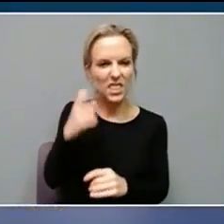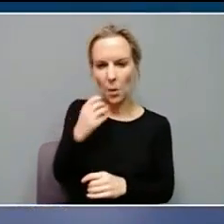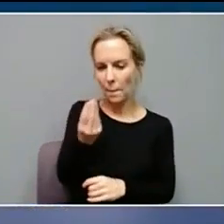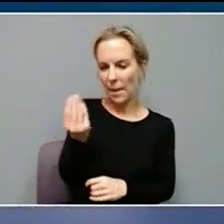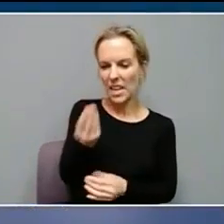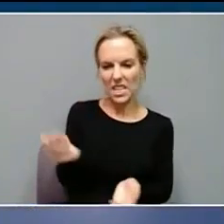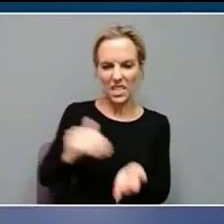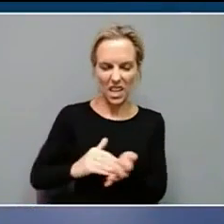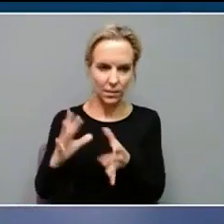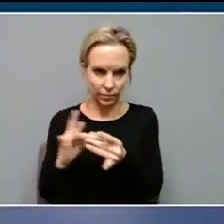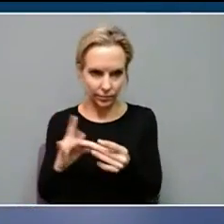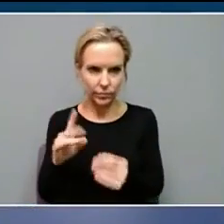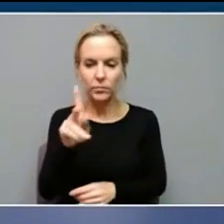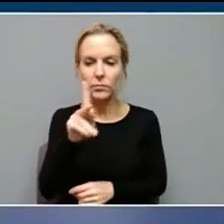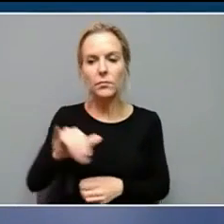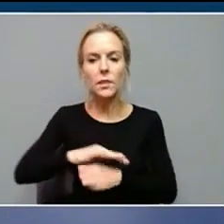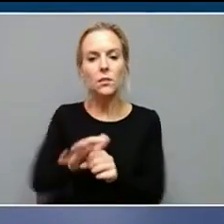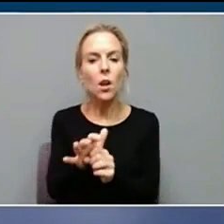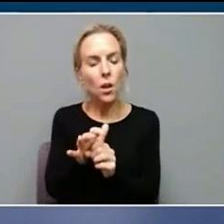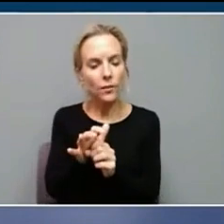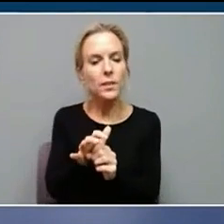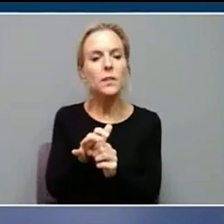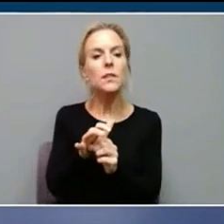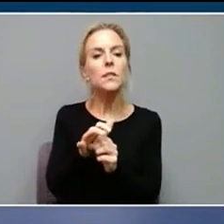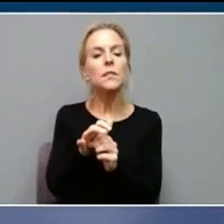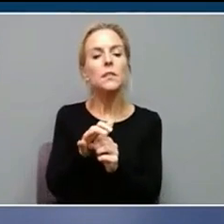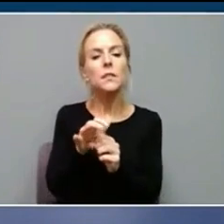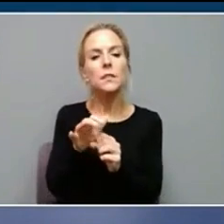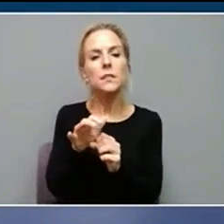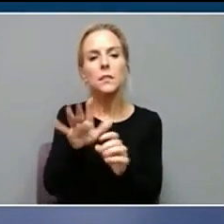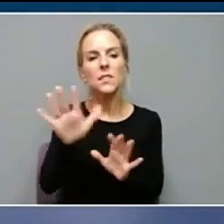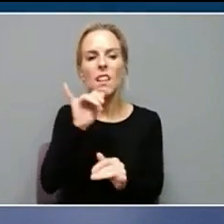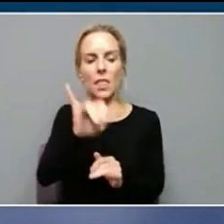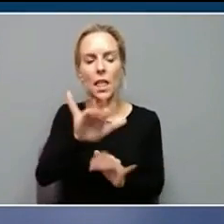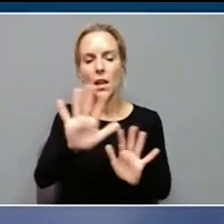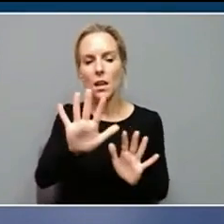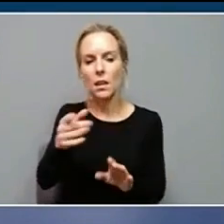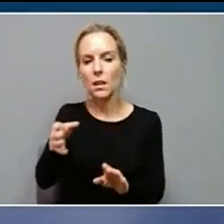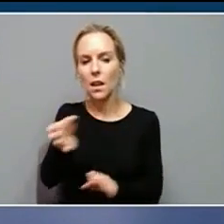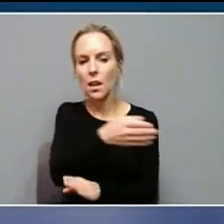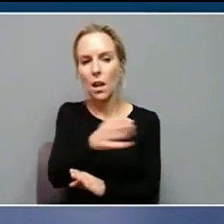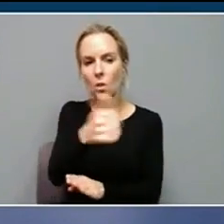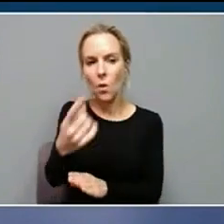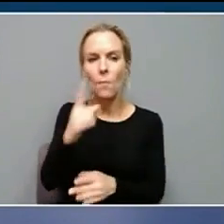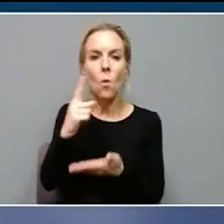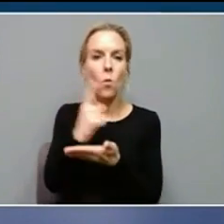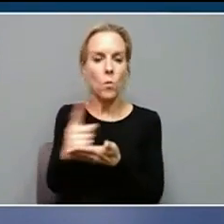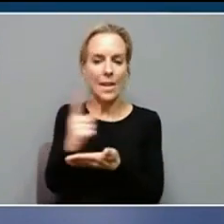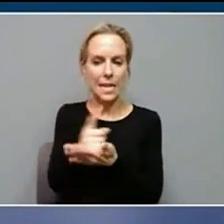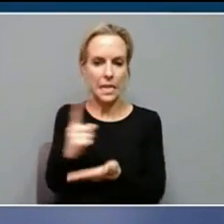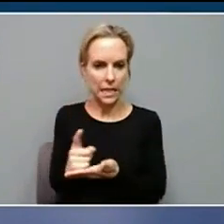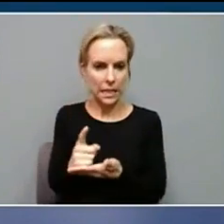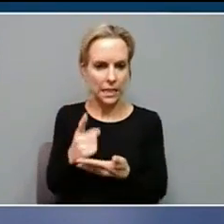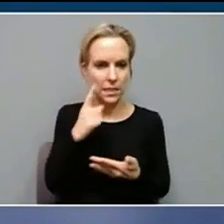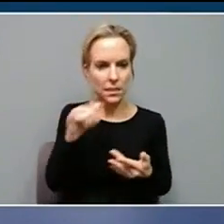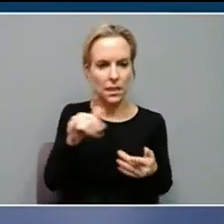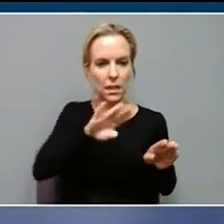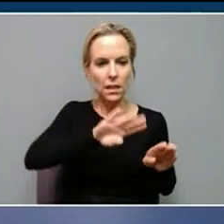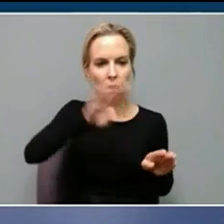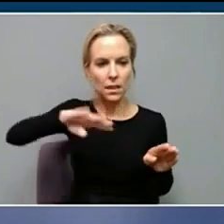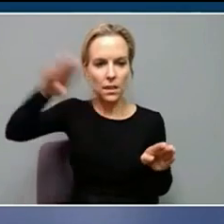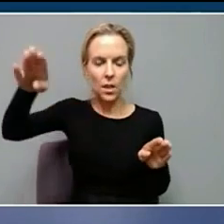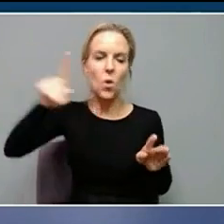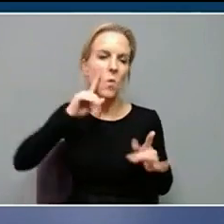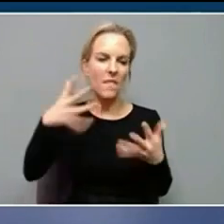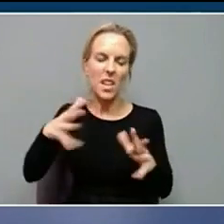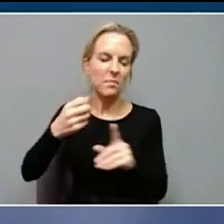Kentucky COVID-19 cases by, not that one yet, week. We are going to exceed last week. It